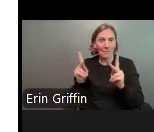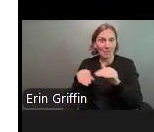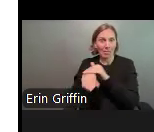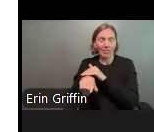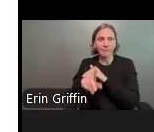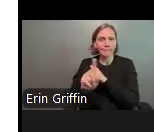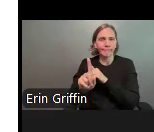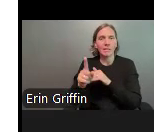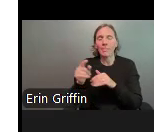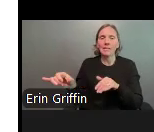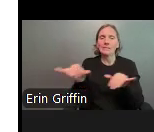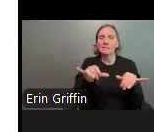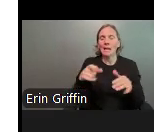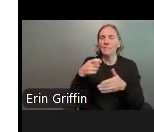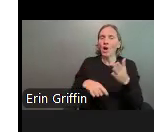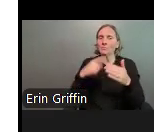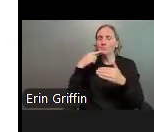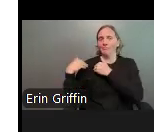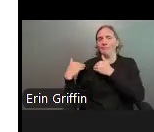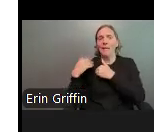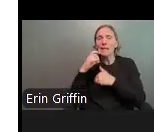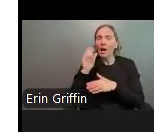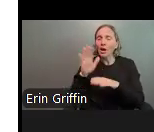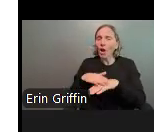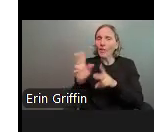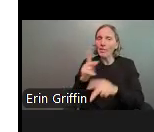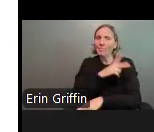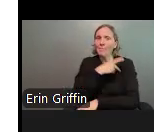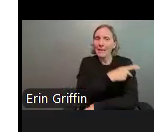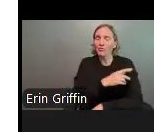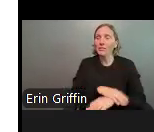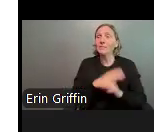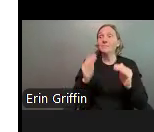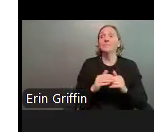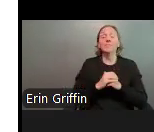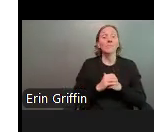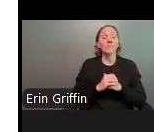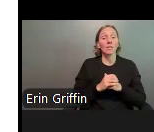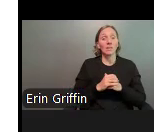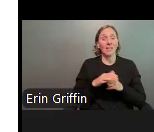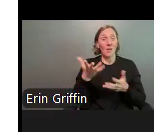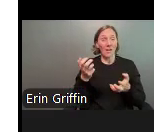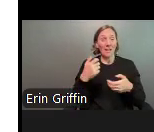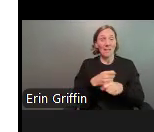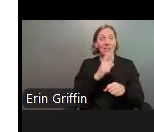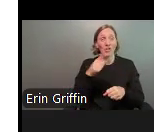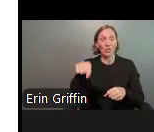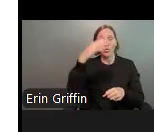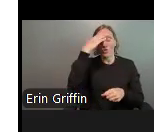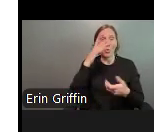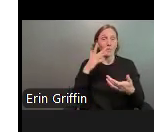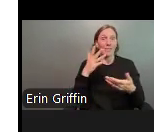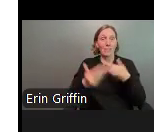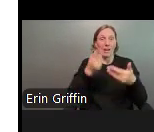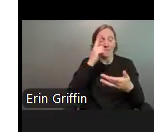today. So providers should know and follow the process for contacting plans. So I want to flag this for you to make sure that you're